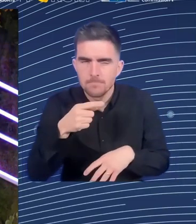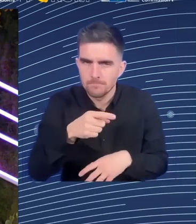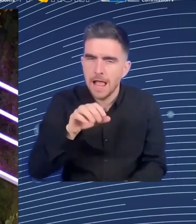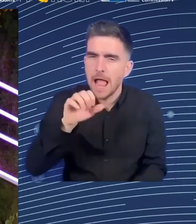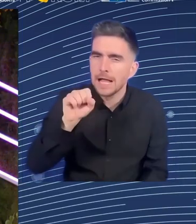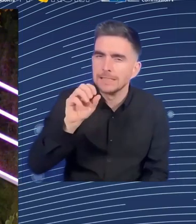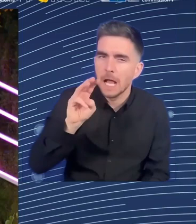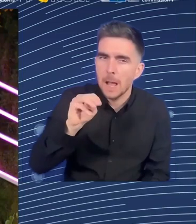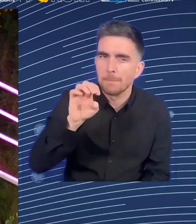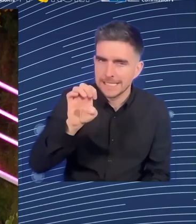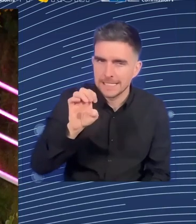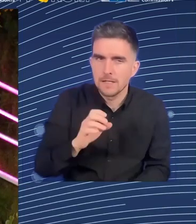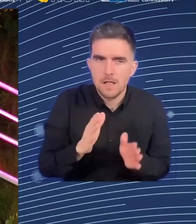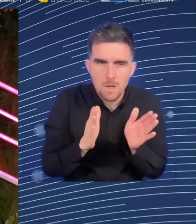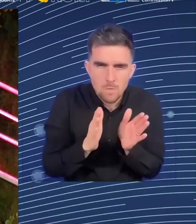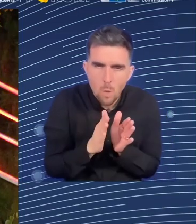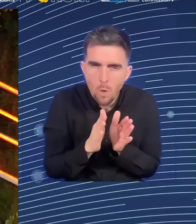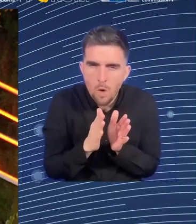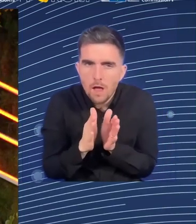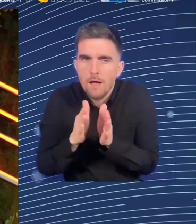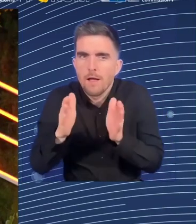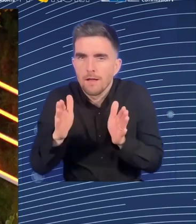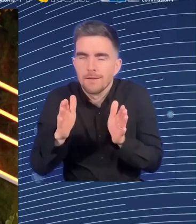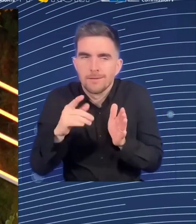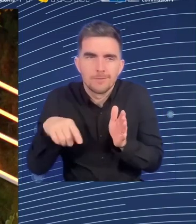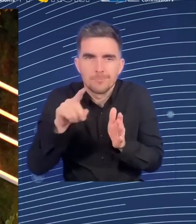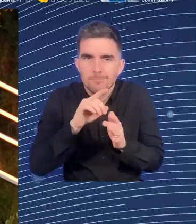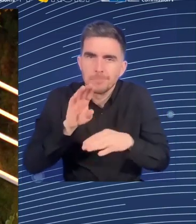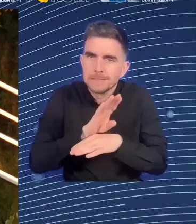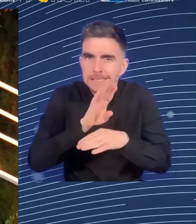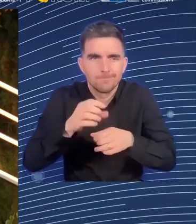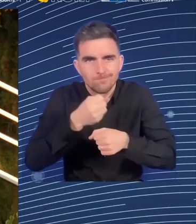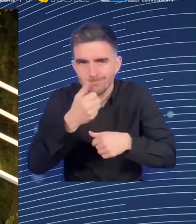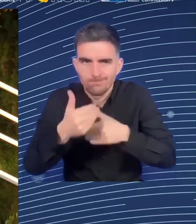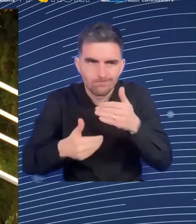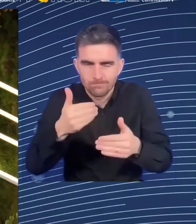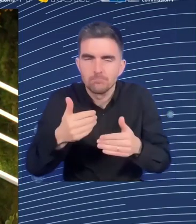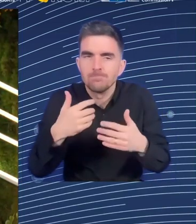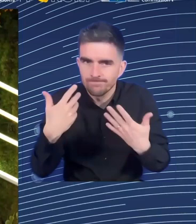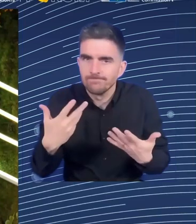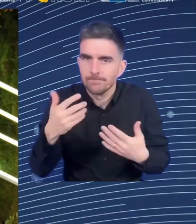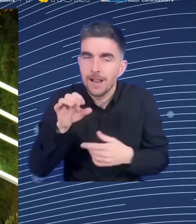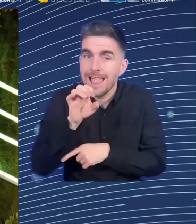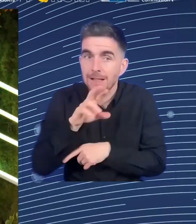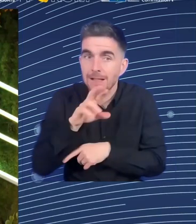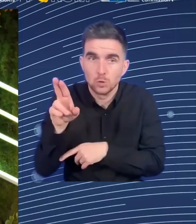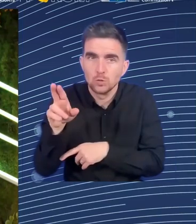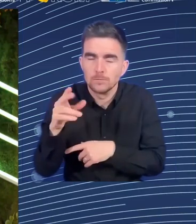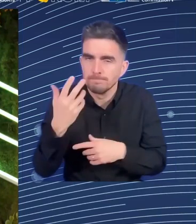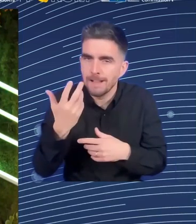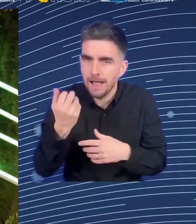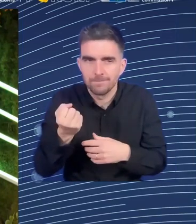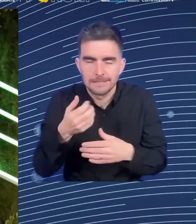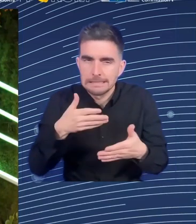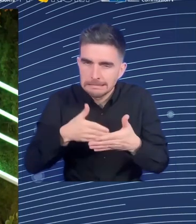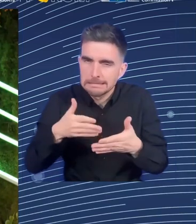right skills, with relevant skills for their activities. So do you think that such difficulties can be interpreted as a